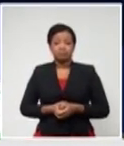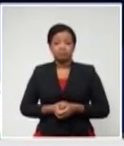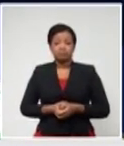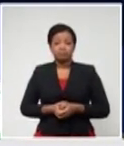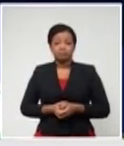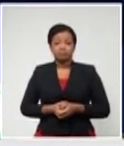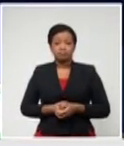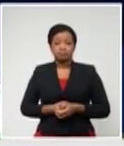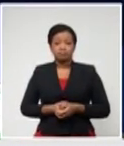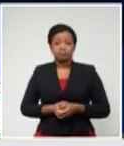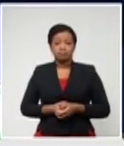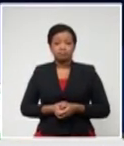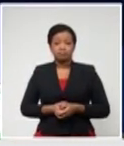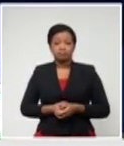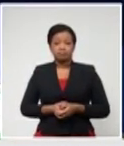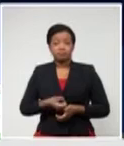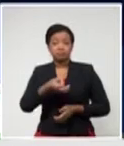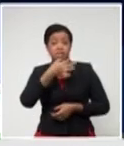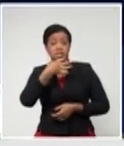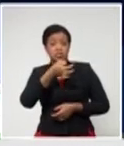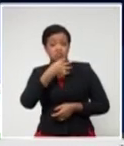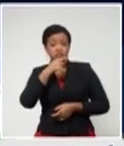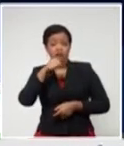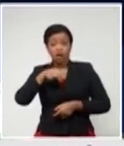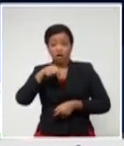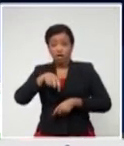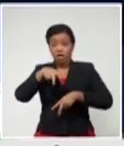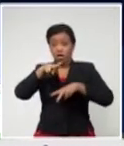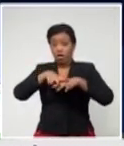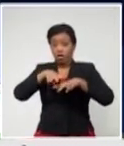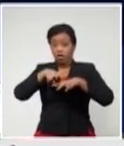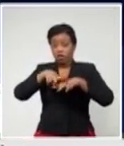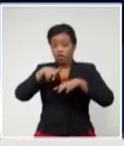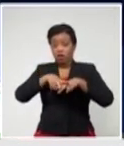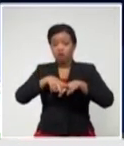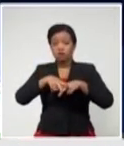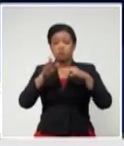1,550 were processed at the Pedro Curi Tropical Medicine Institute,